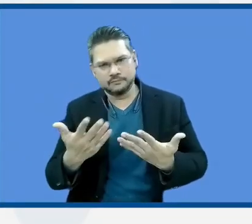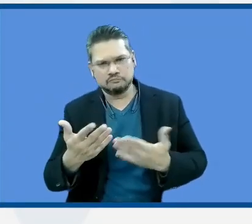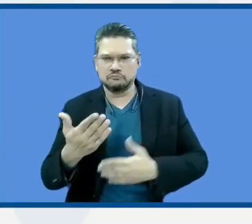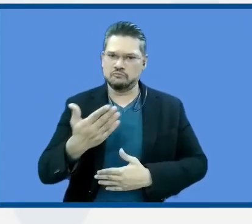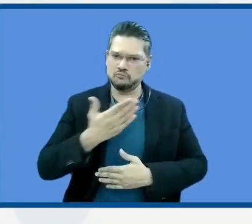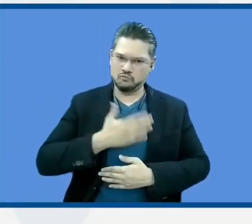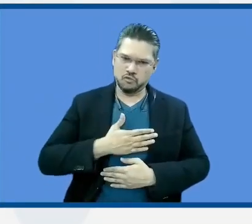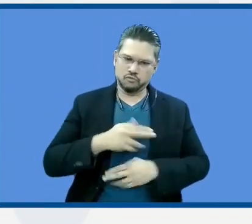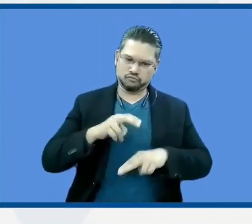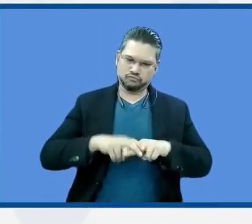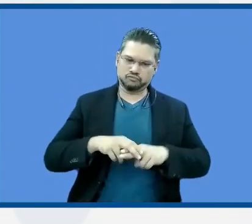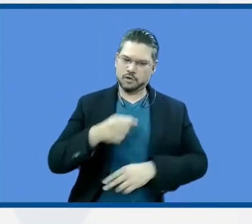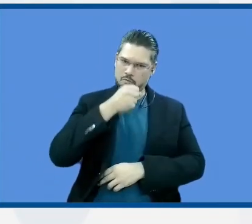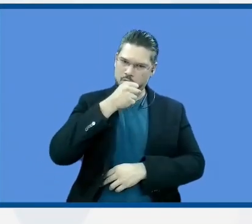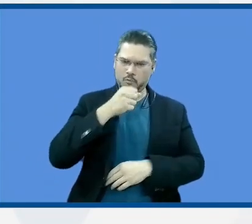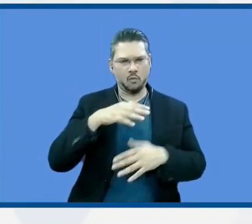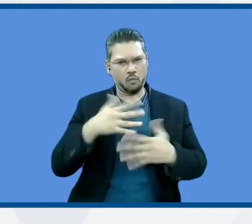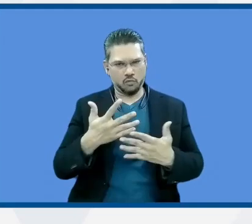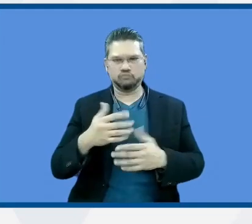podium as well. Okay.